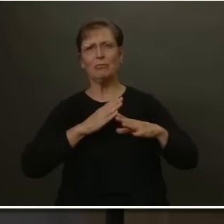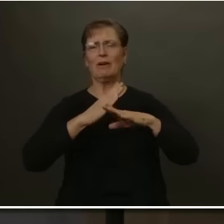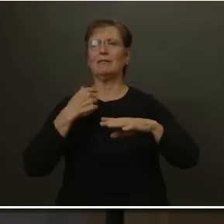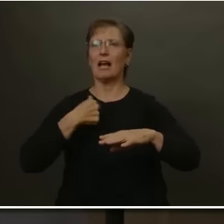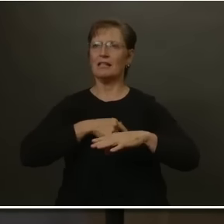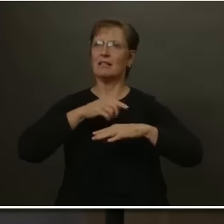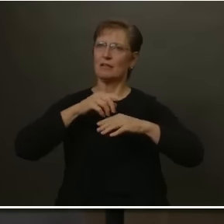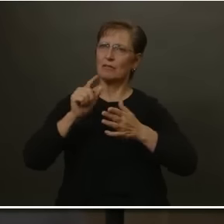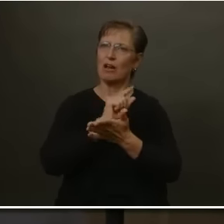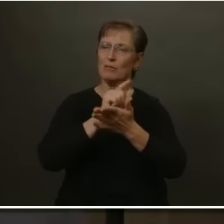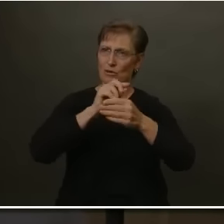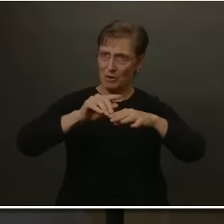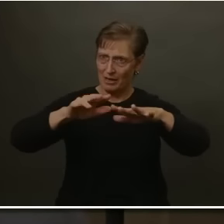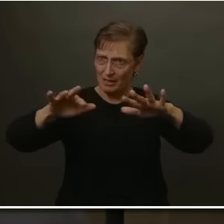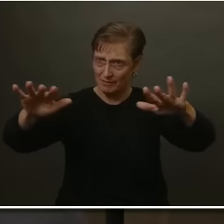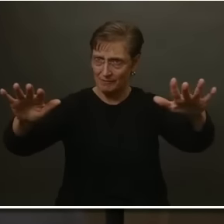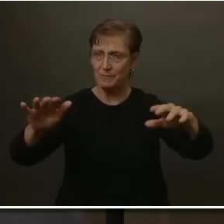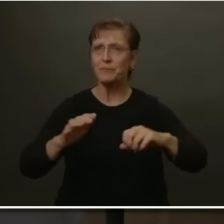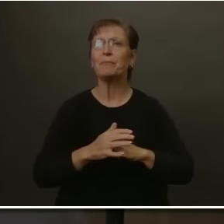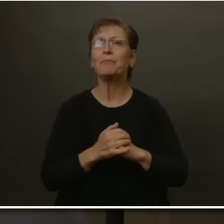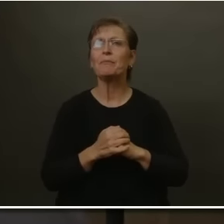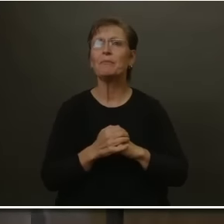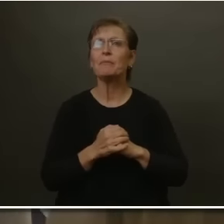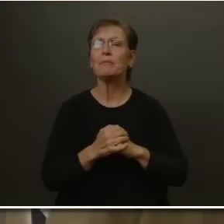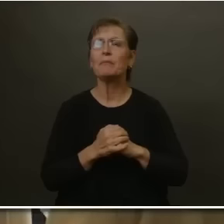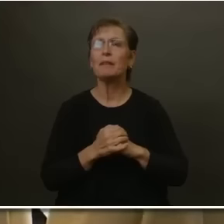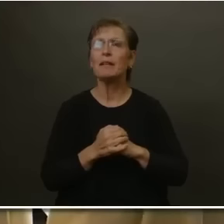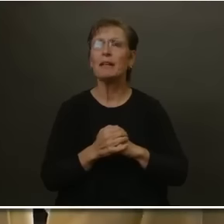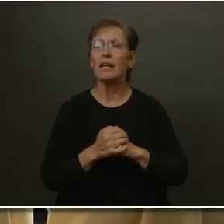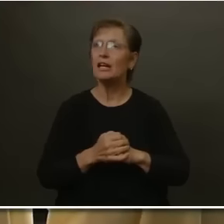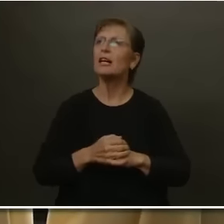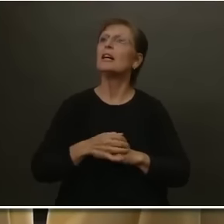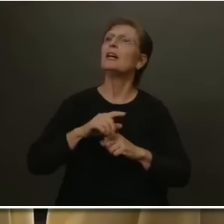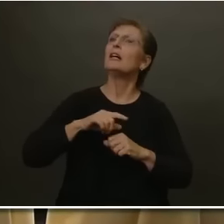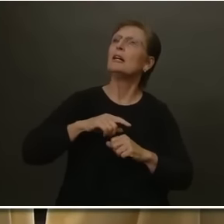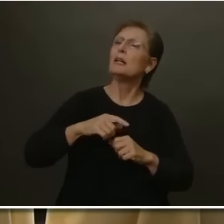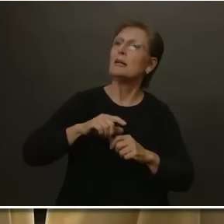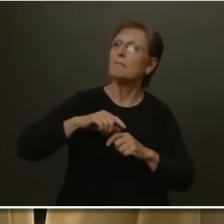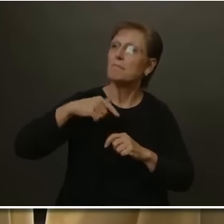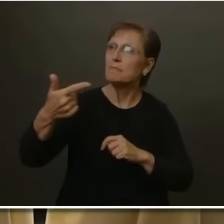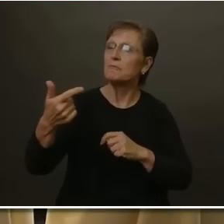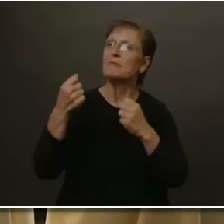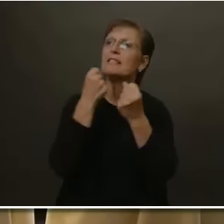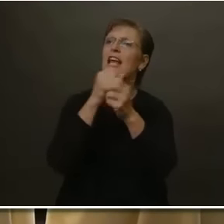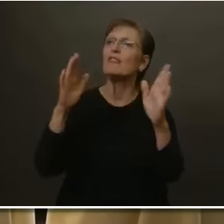endamoen ma mino mizewe. Savior, deliver us.